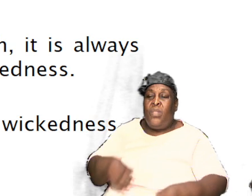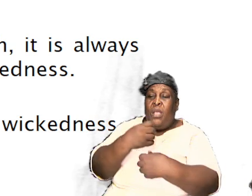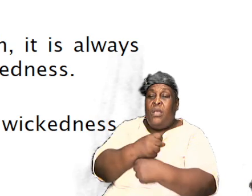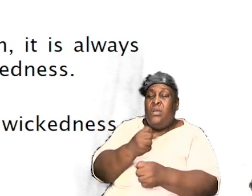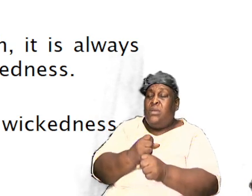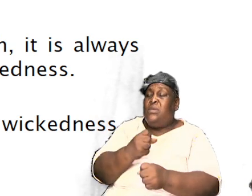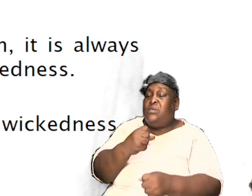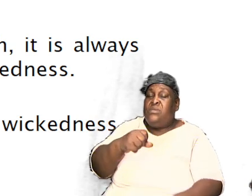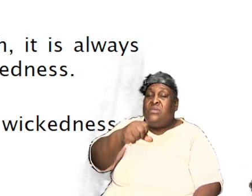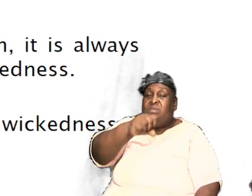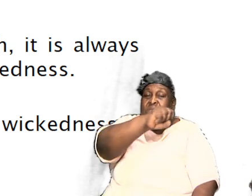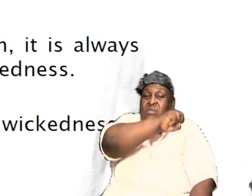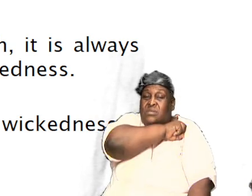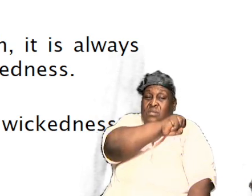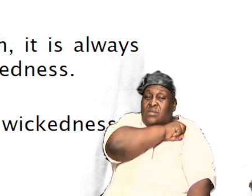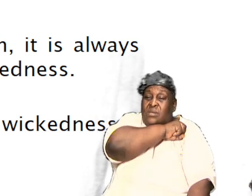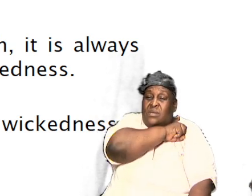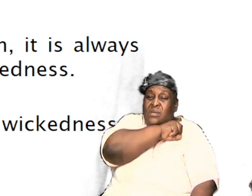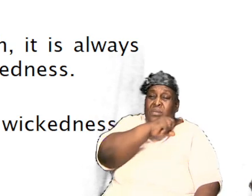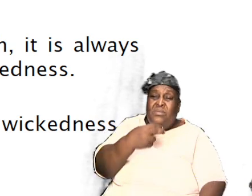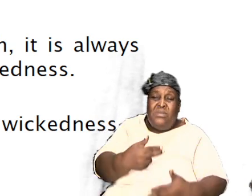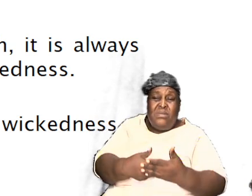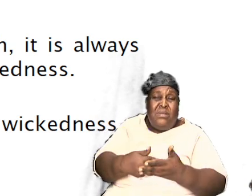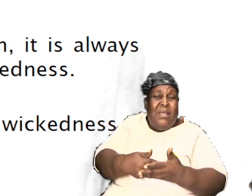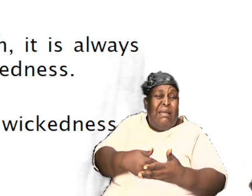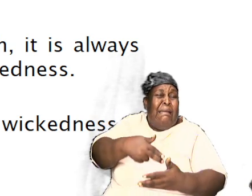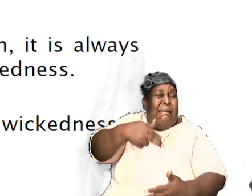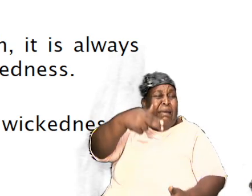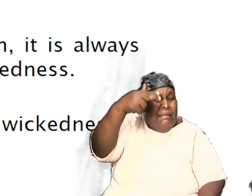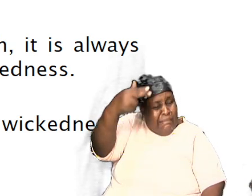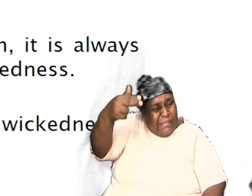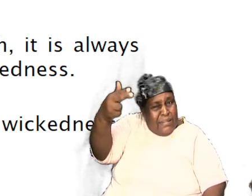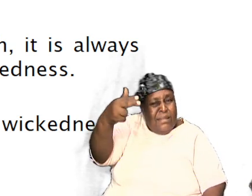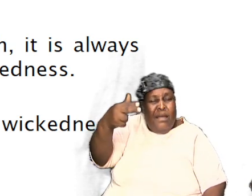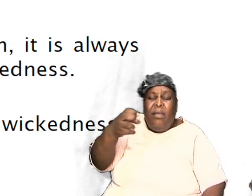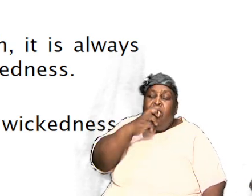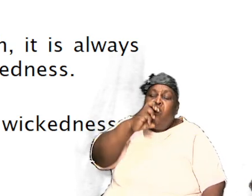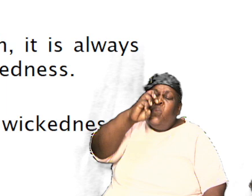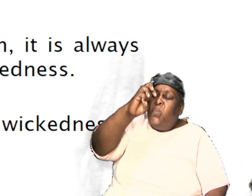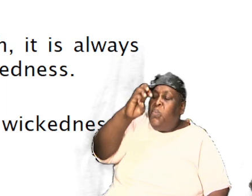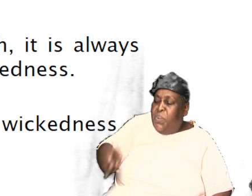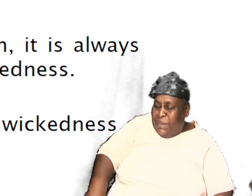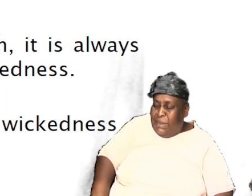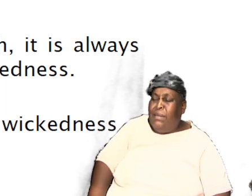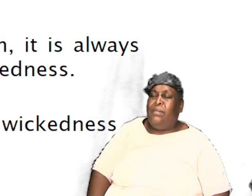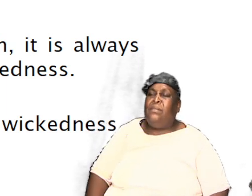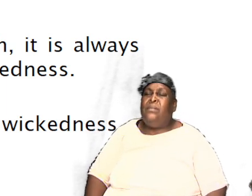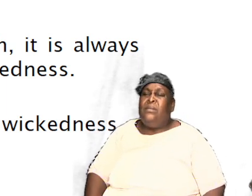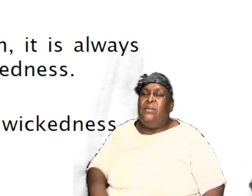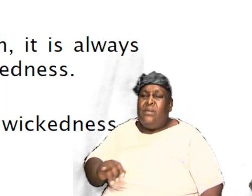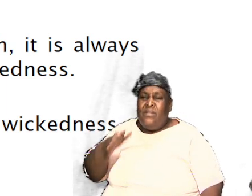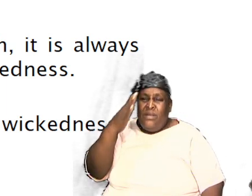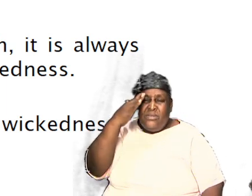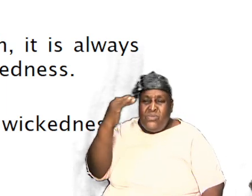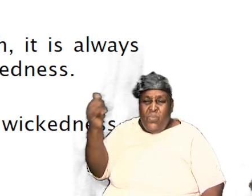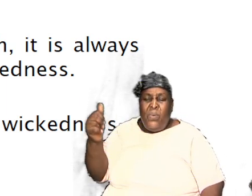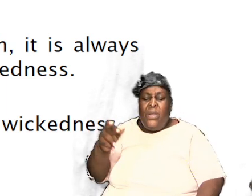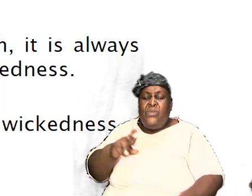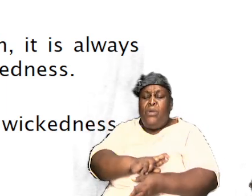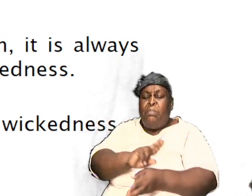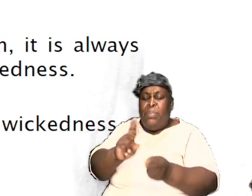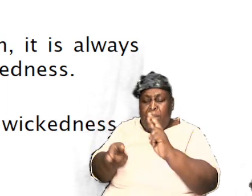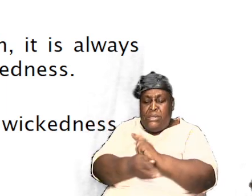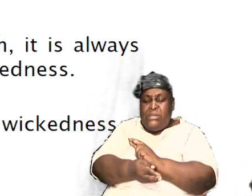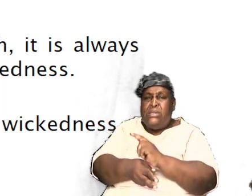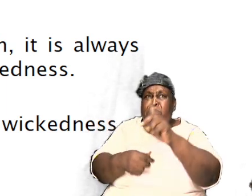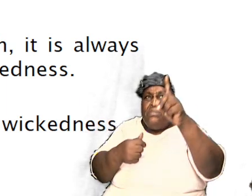that fire was at the height of wickedness. That is why the Lord said, it was tempted